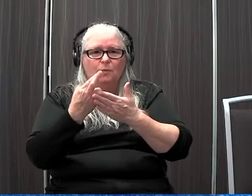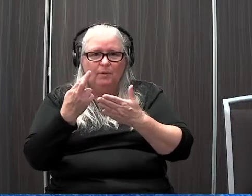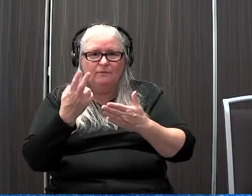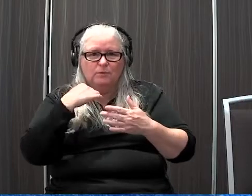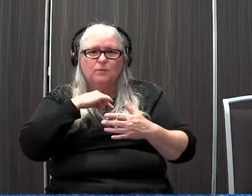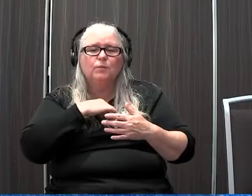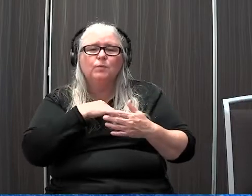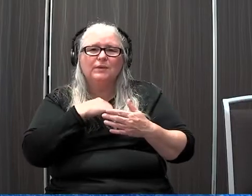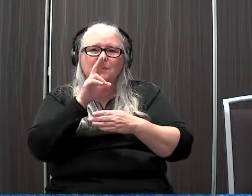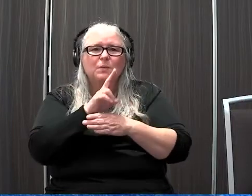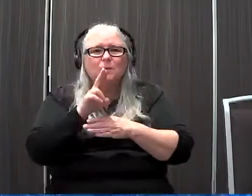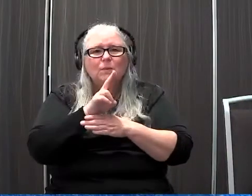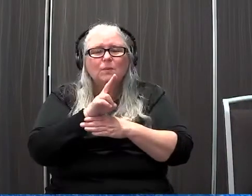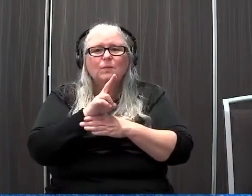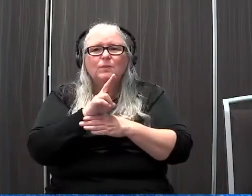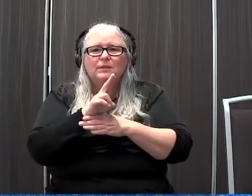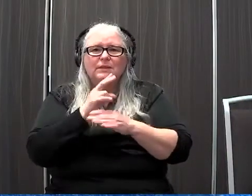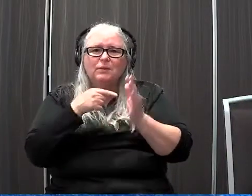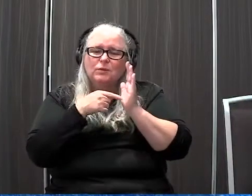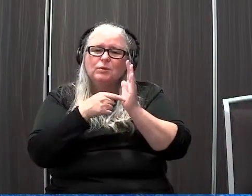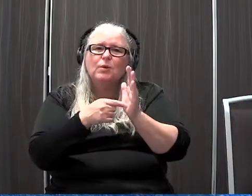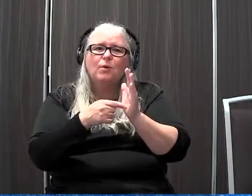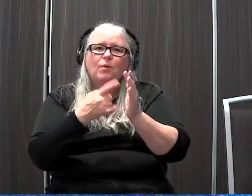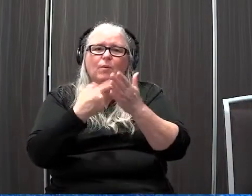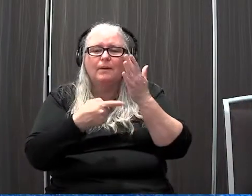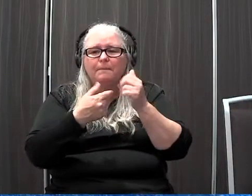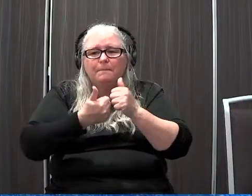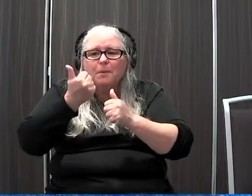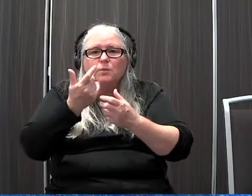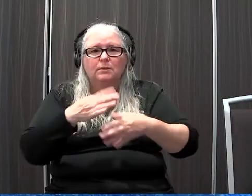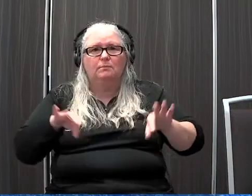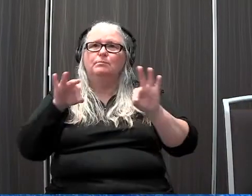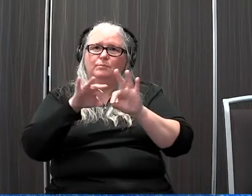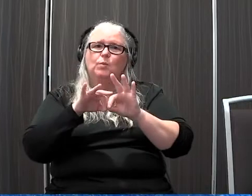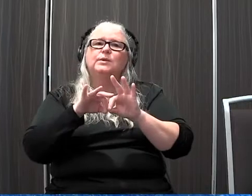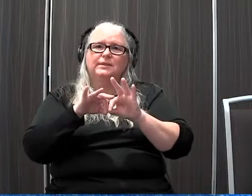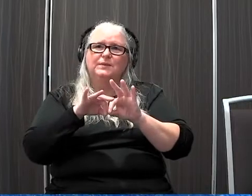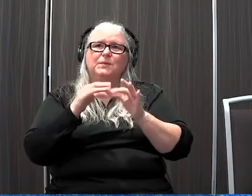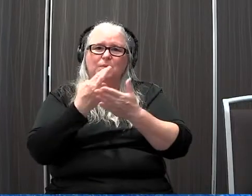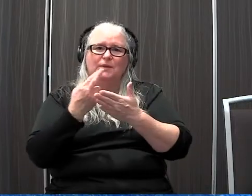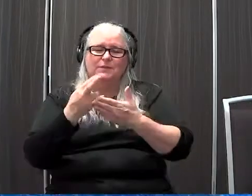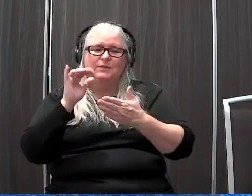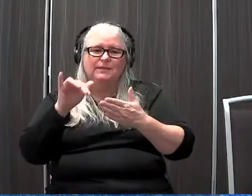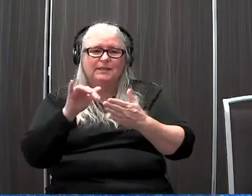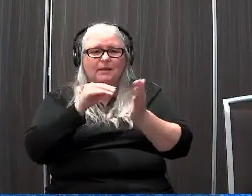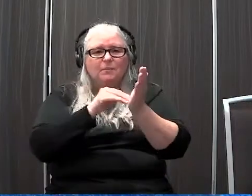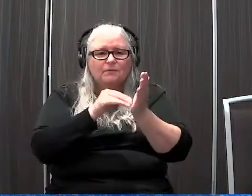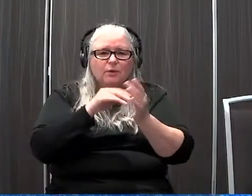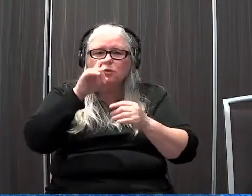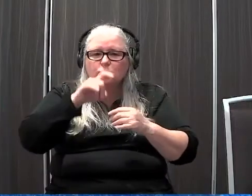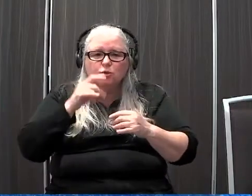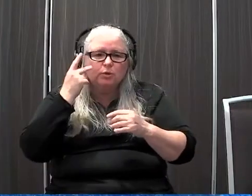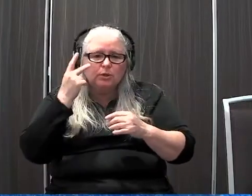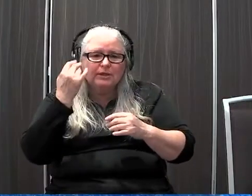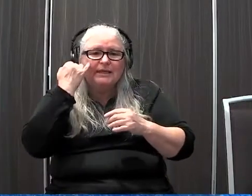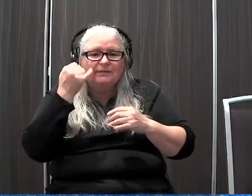and kind of highlight what were the most important resources that professionals should look over if they have the